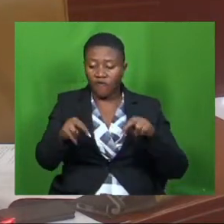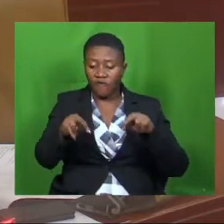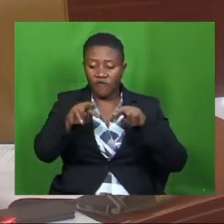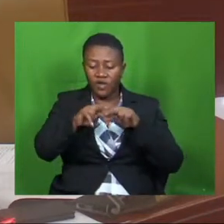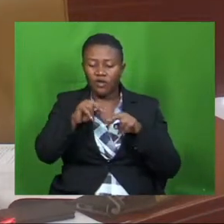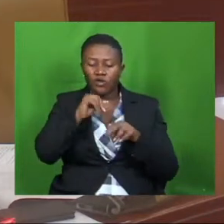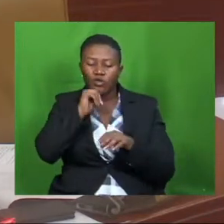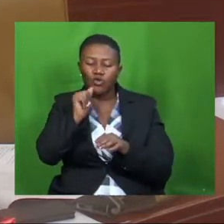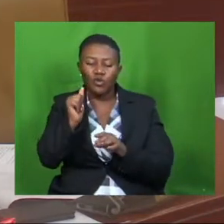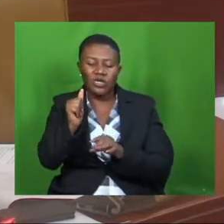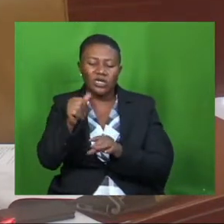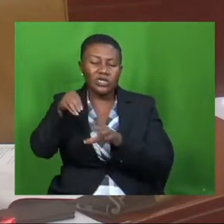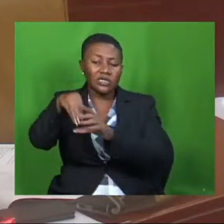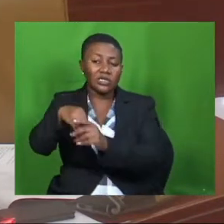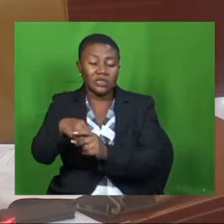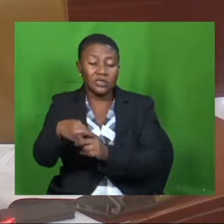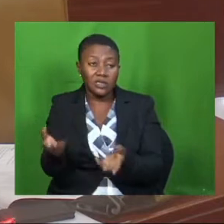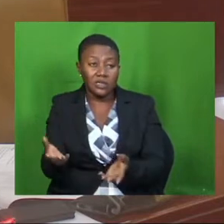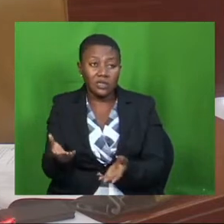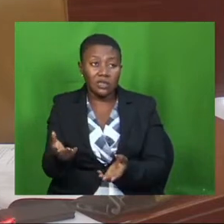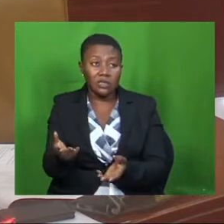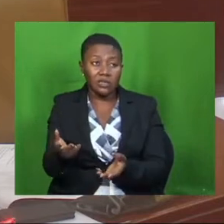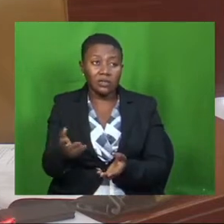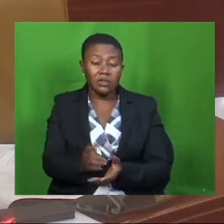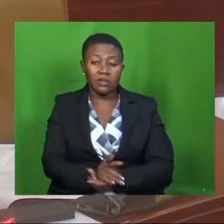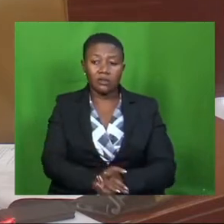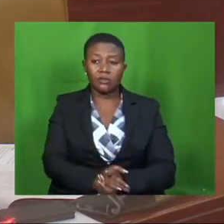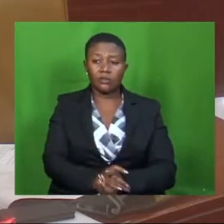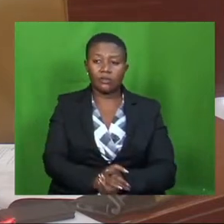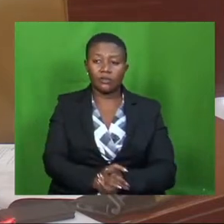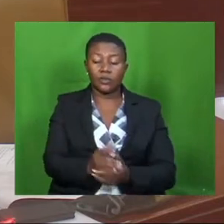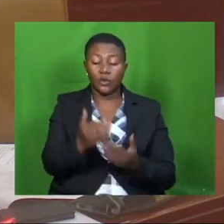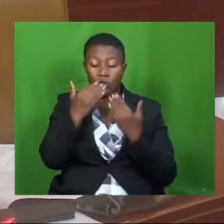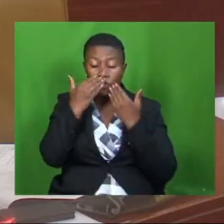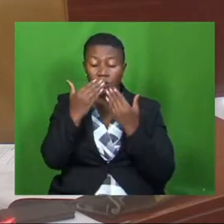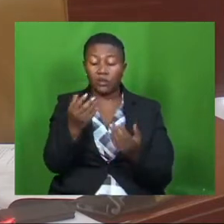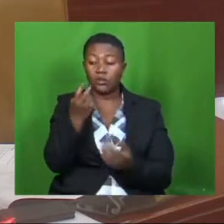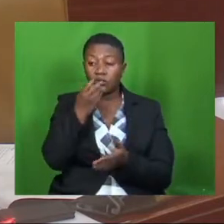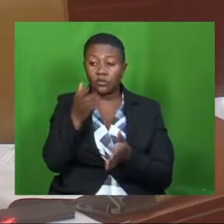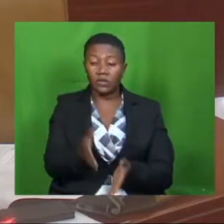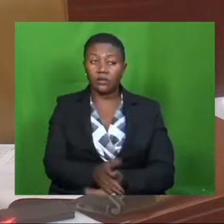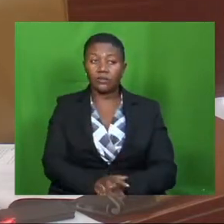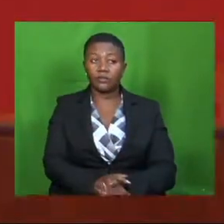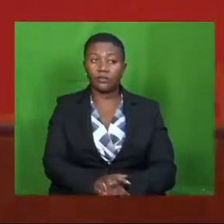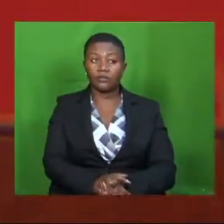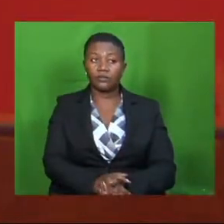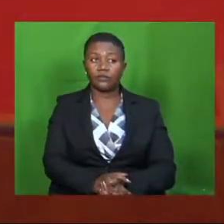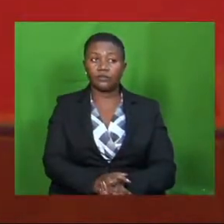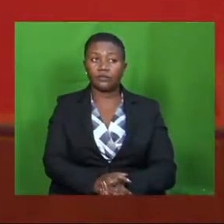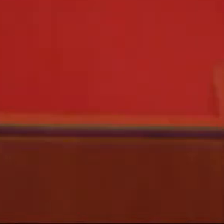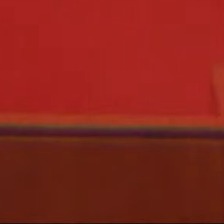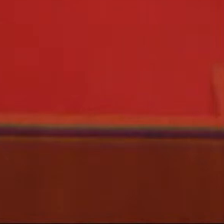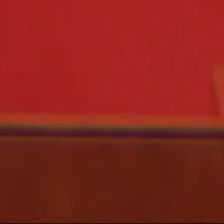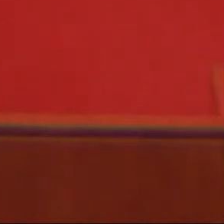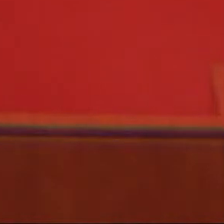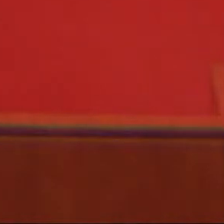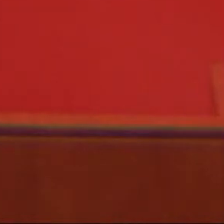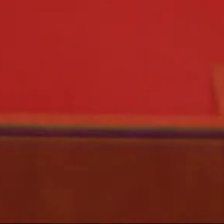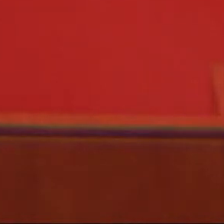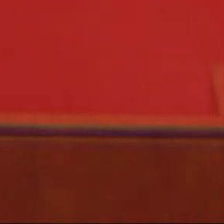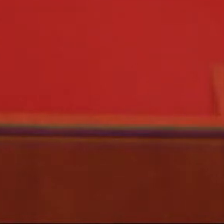money. And that's why I refer to my own example. We procured air conditioners. They were installed